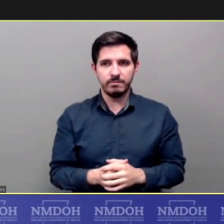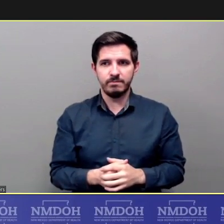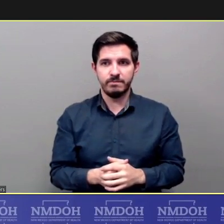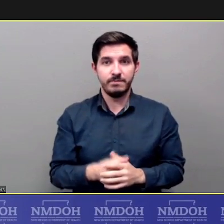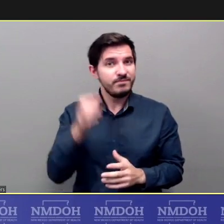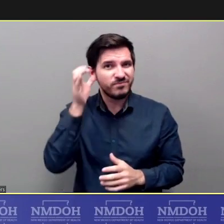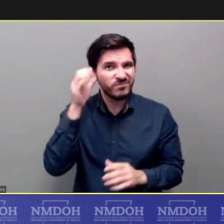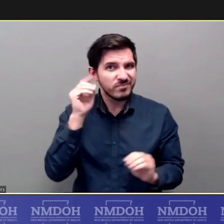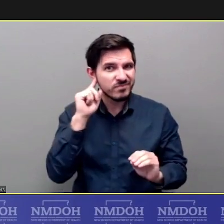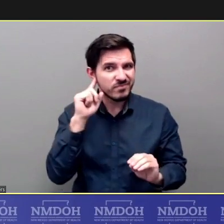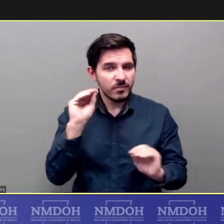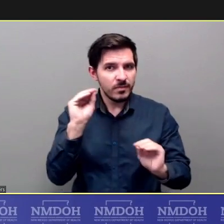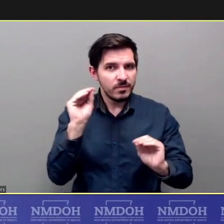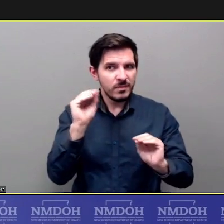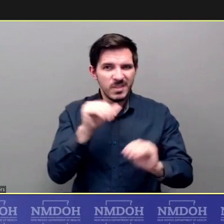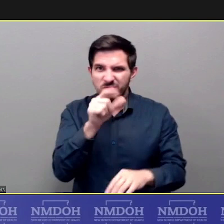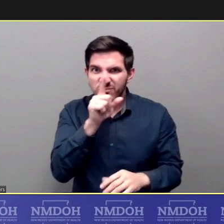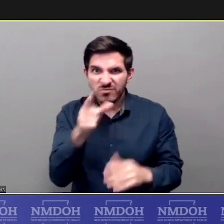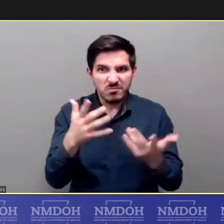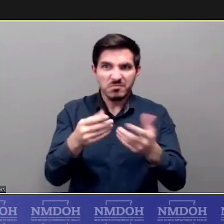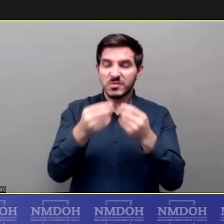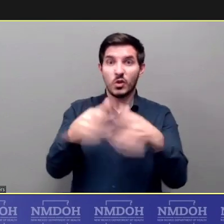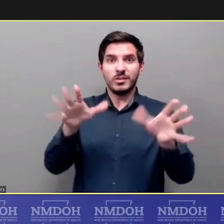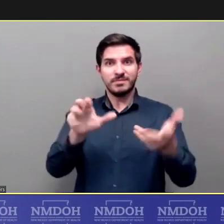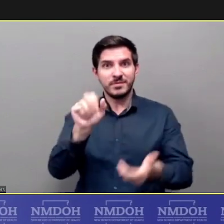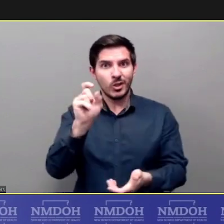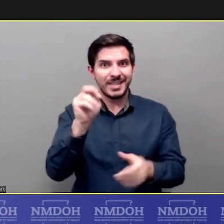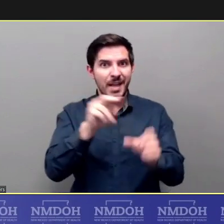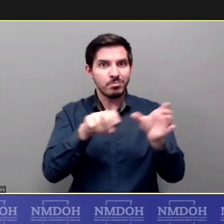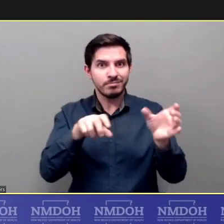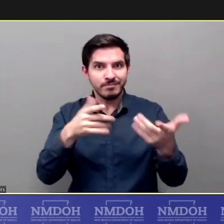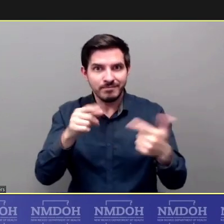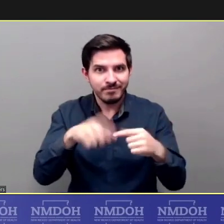I'm not sure what happened. We lost Austin. Yeah, so